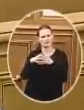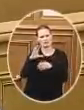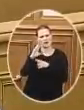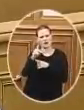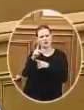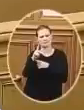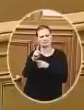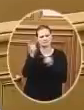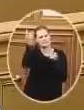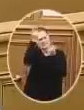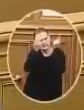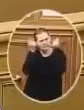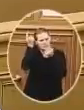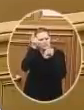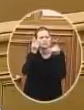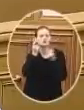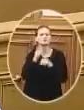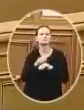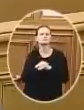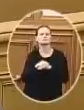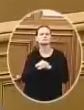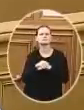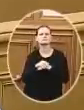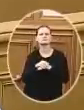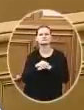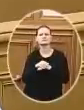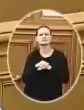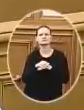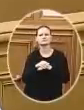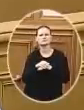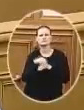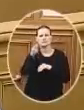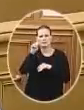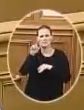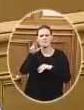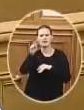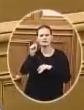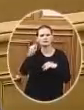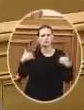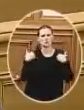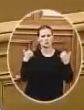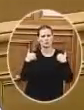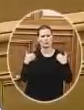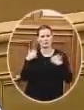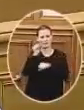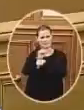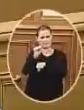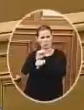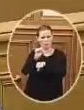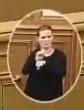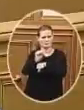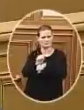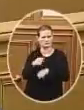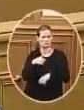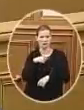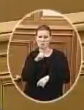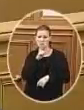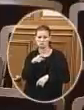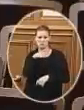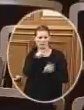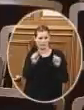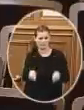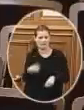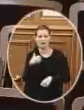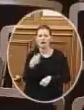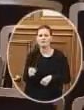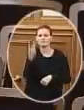consider the mayor's youth employment? I'm certain that they could. I have two colleagues